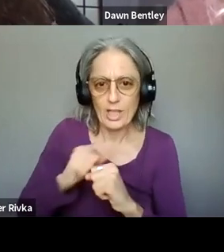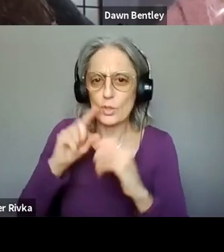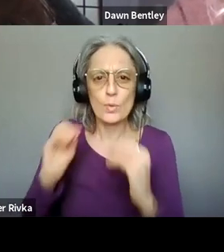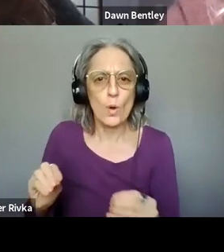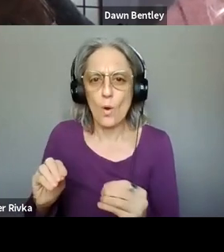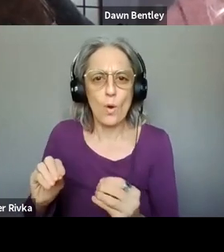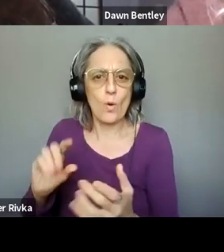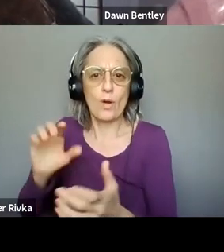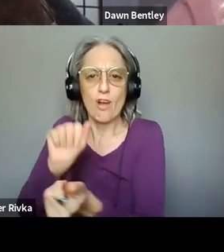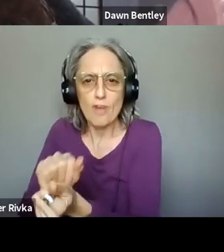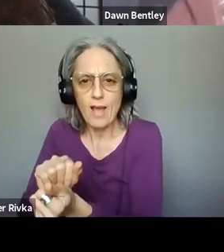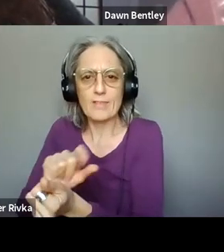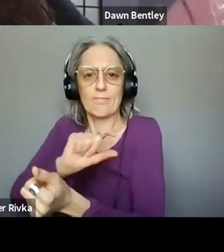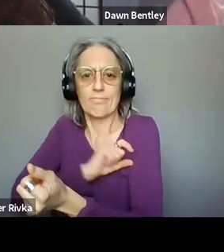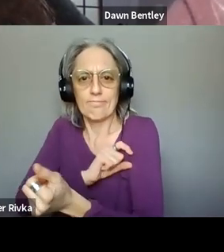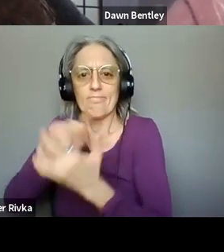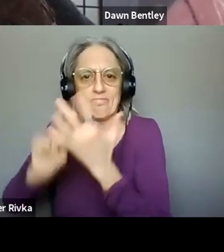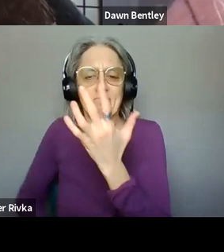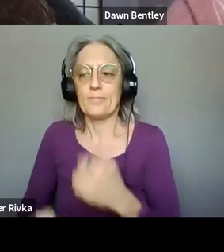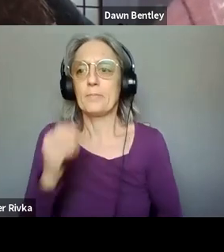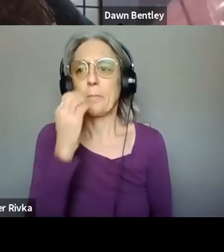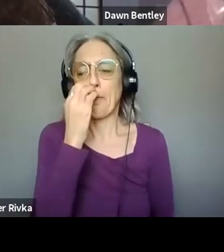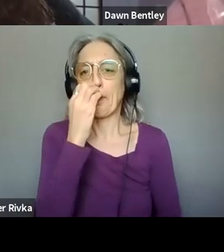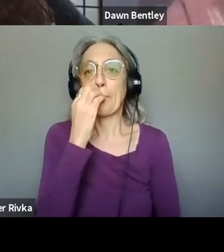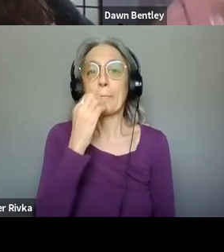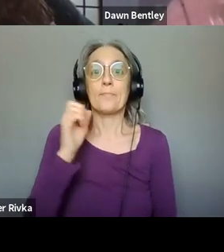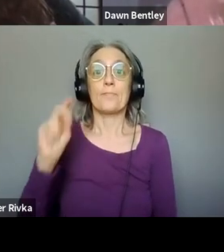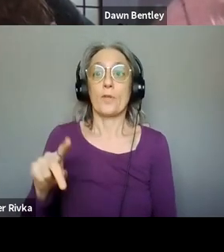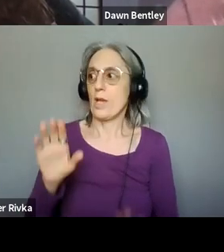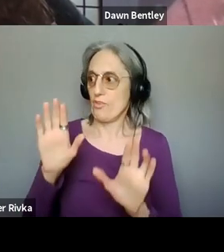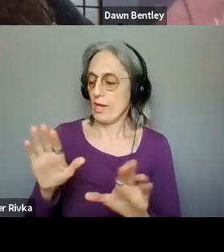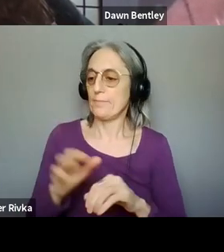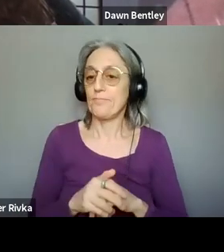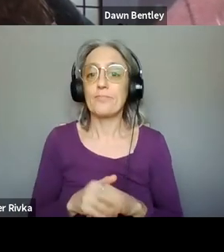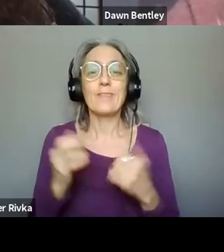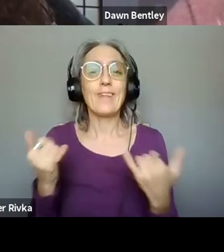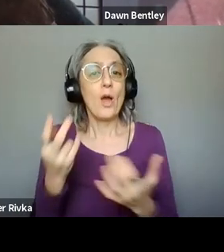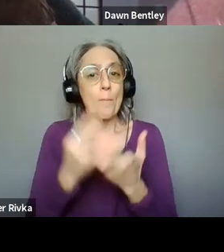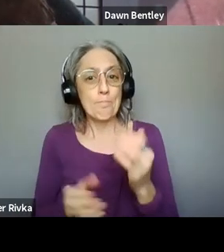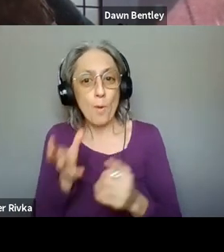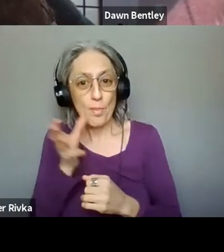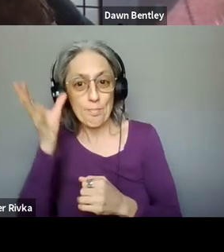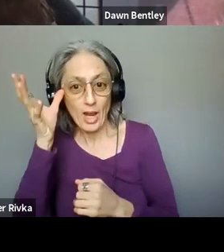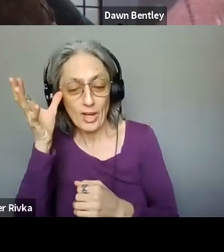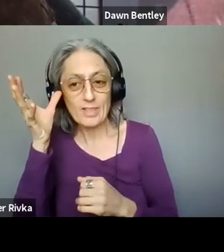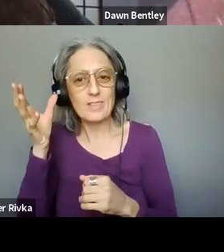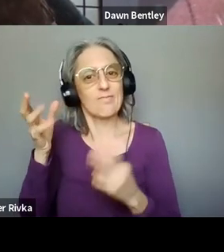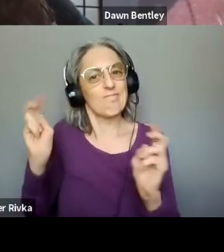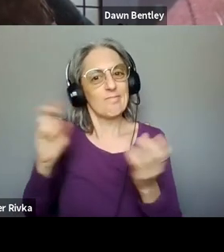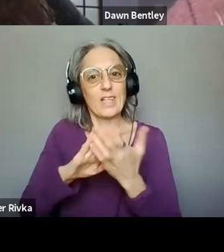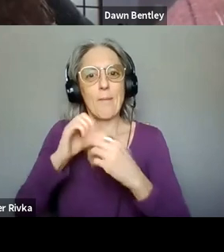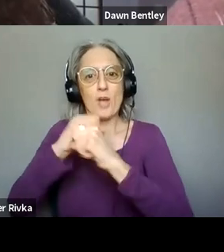Okay. So can both parents be guardians of a child? Is it one, the other? How does all of that